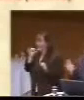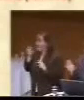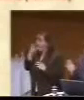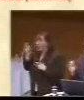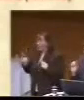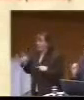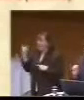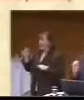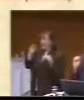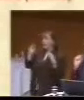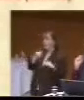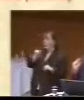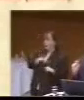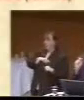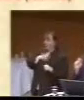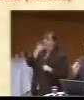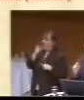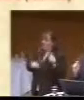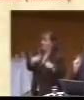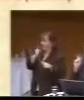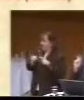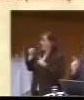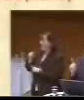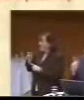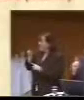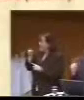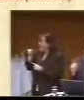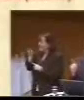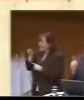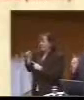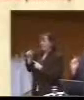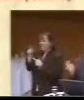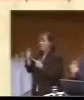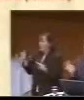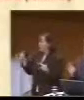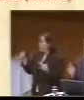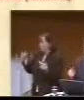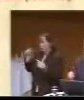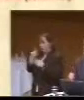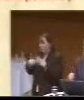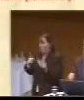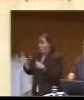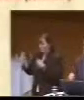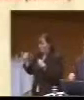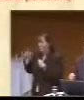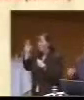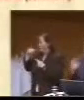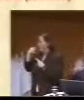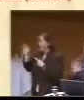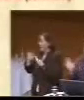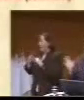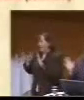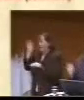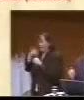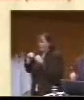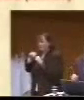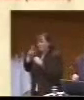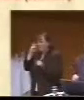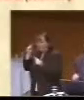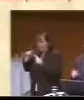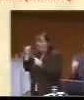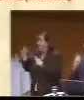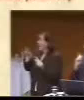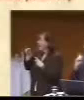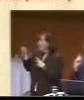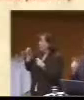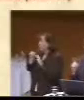Like teacher quality or something like that. But it is big. And here's what NIMUS does, and I'll tell you where to go to learn more about it. And Massachusetts is already on